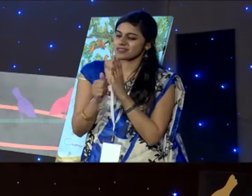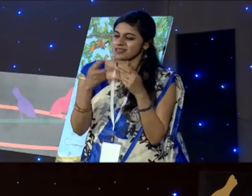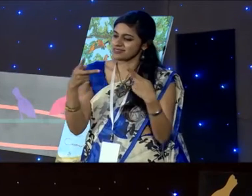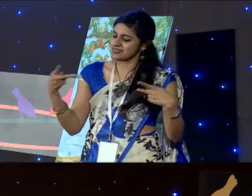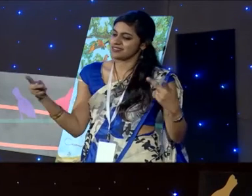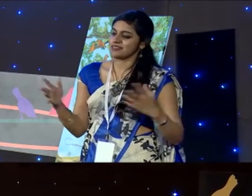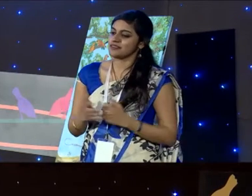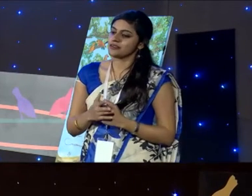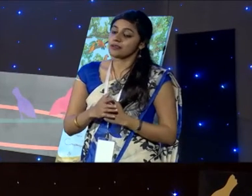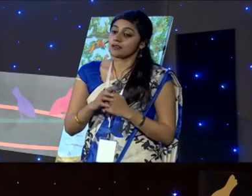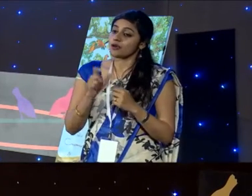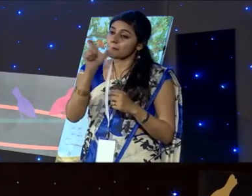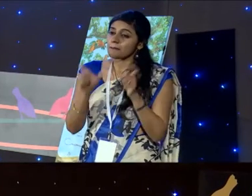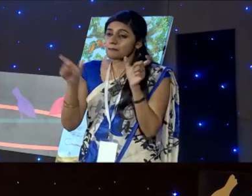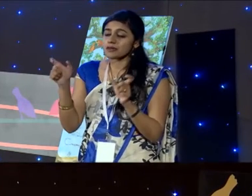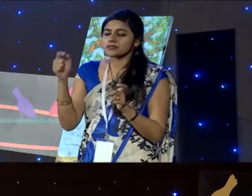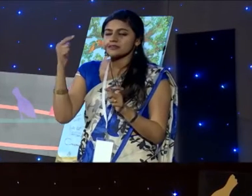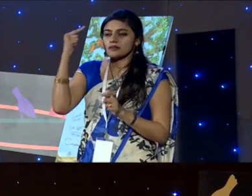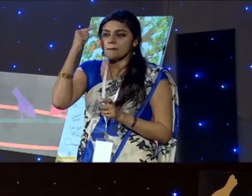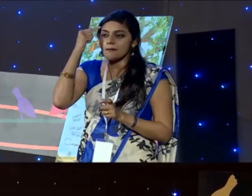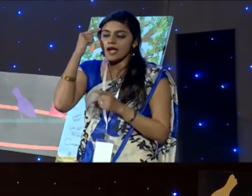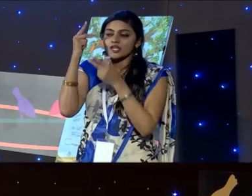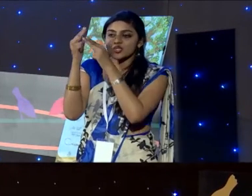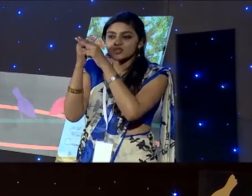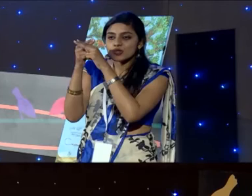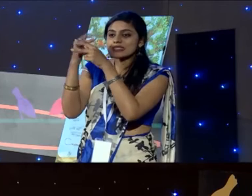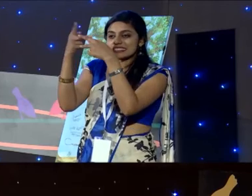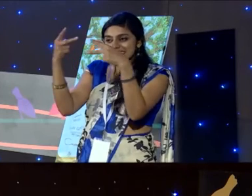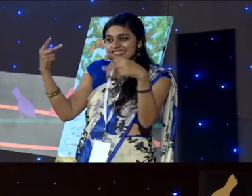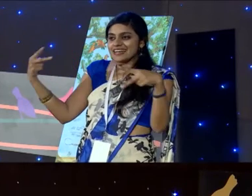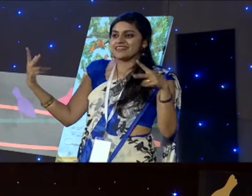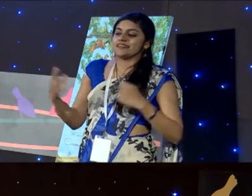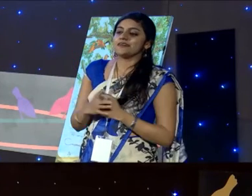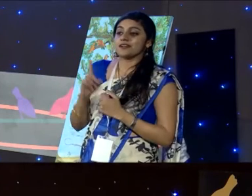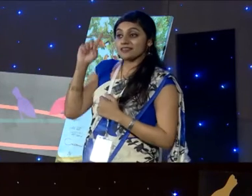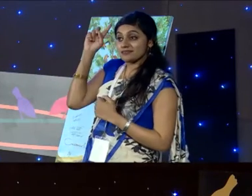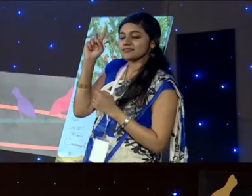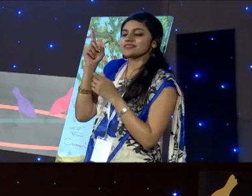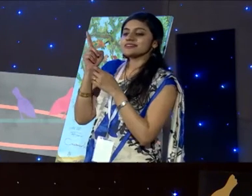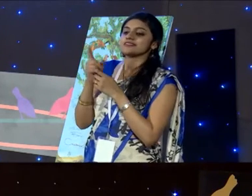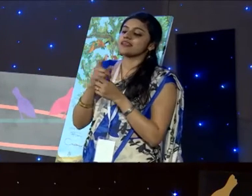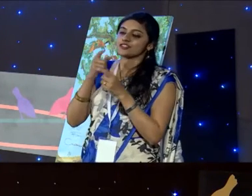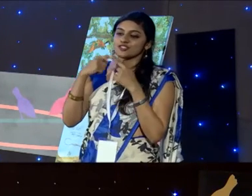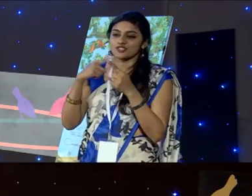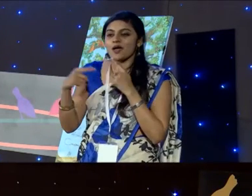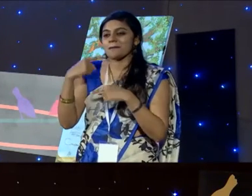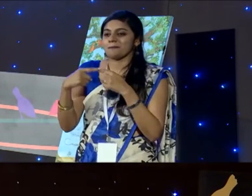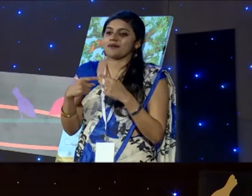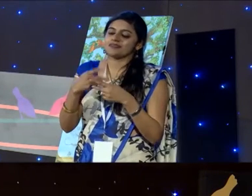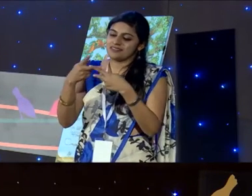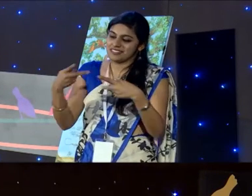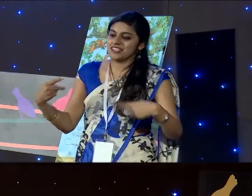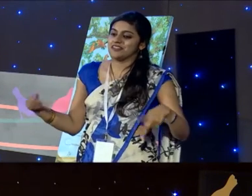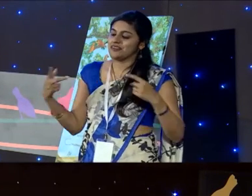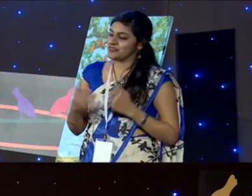think differently. And neurodiversity celebrates that diversity. And of course, it comes from the older